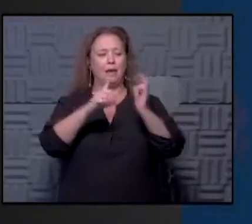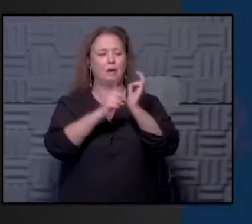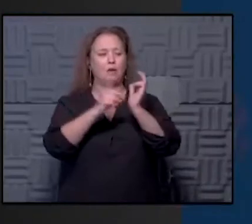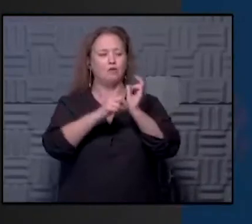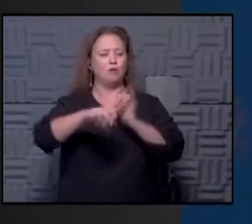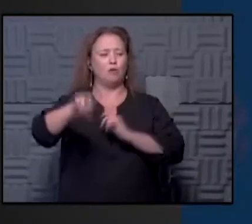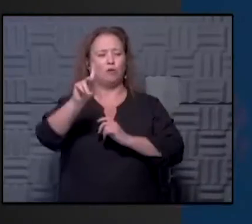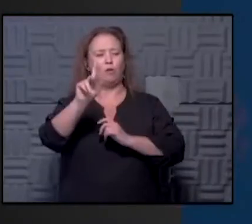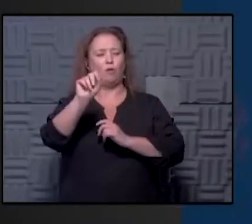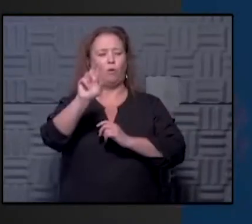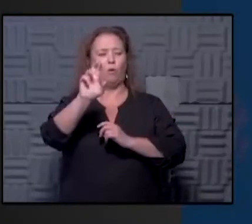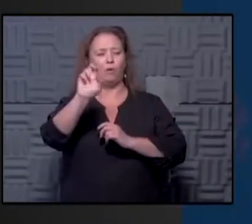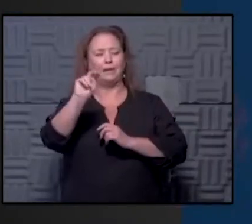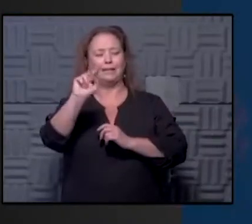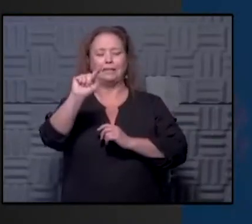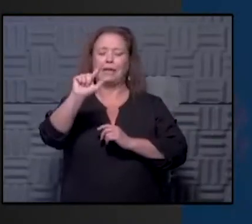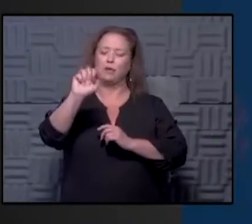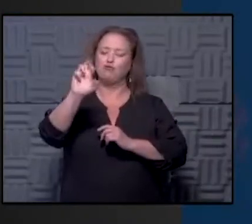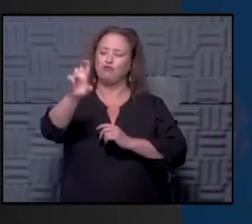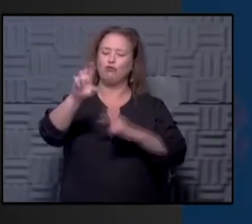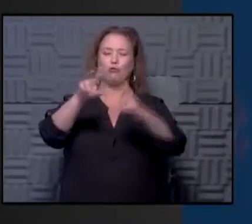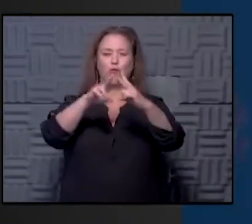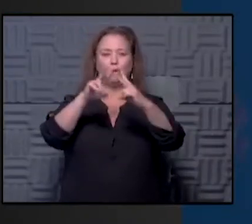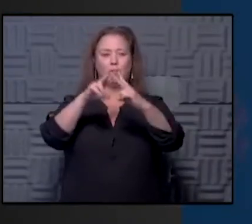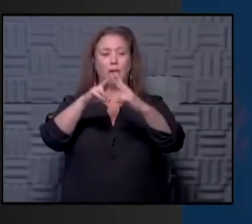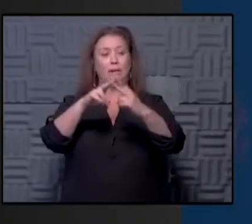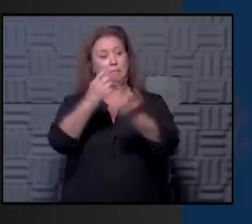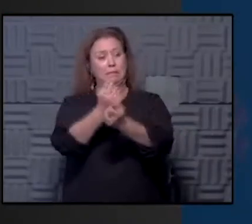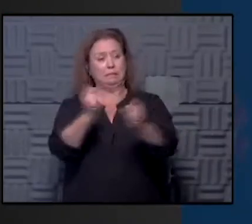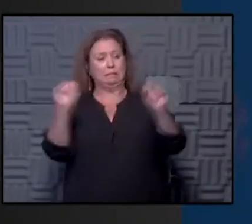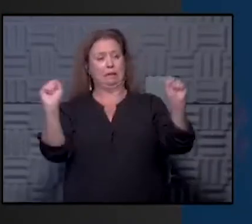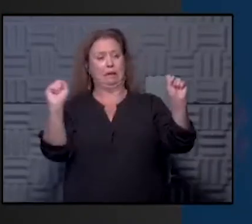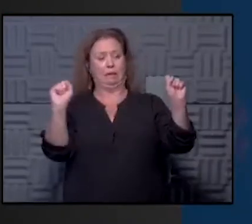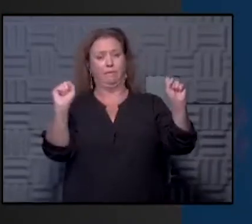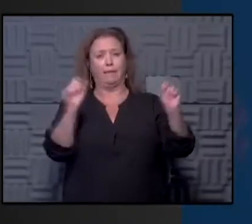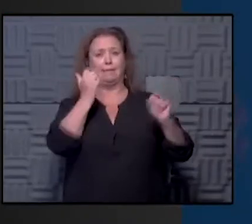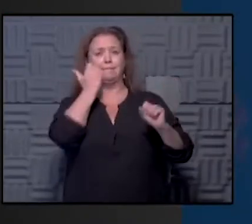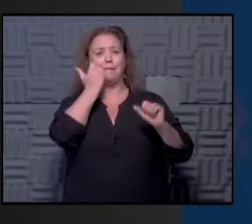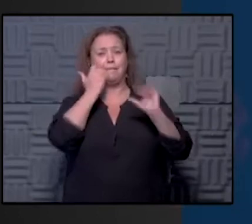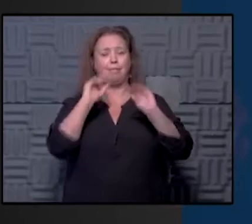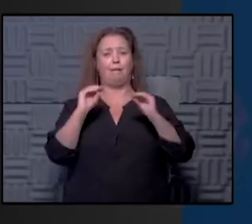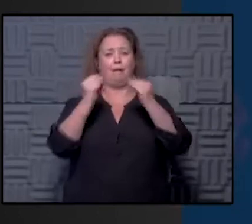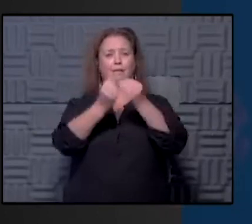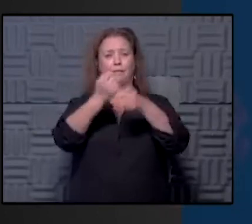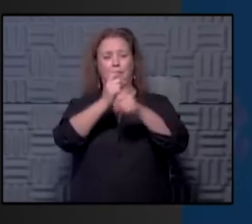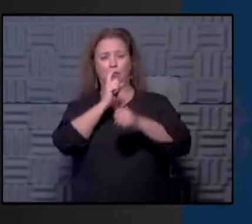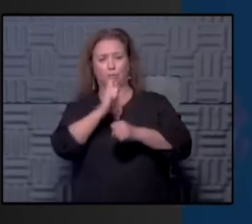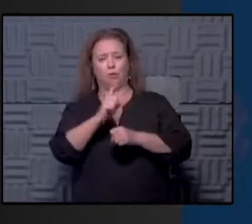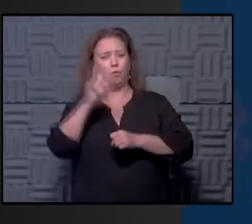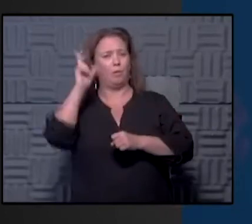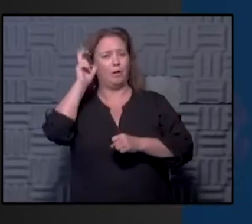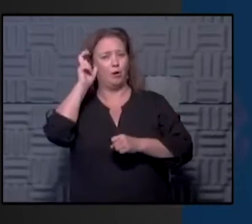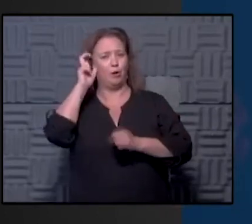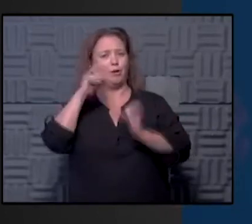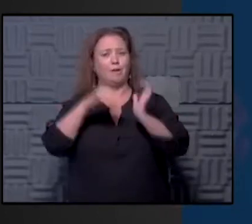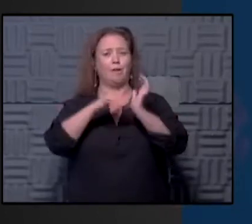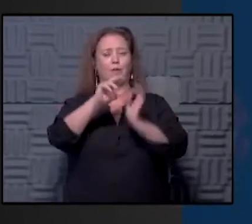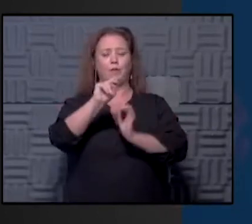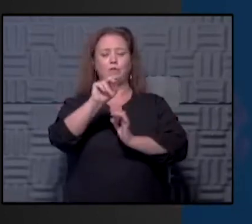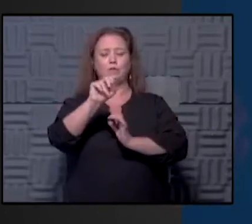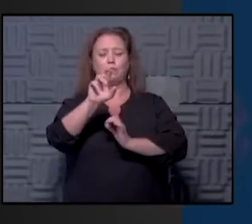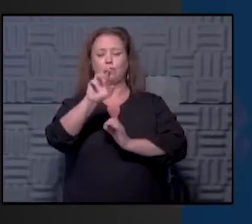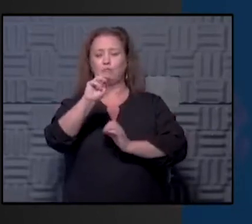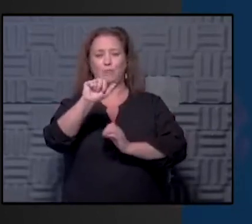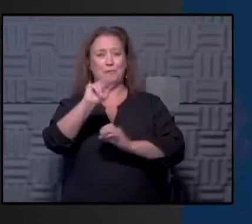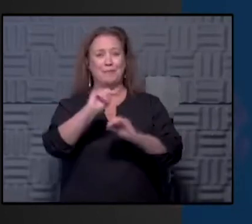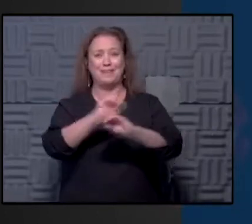we know that you're going to want to know how safe it is and what are the dental office doing to keep keep you safe. We heard Lee Norman say earlier today, not